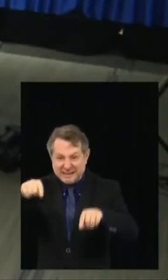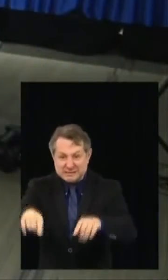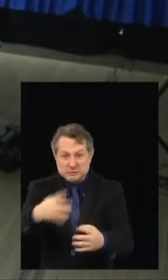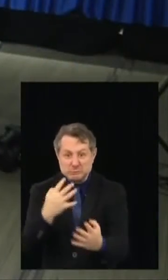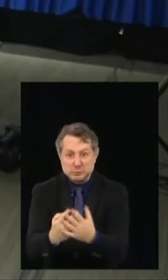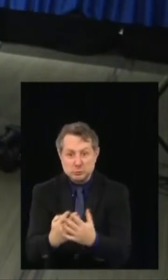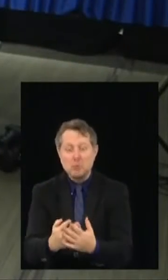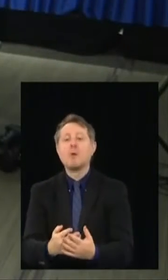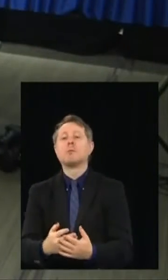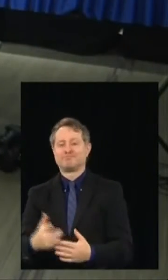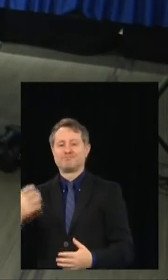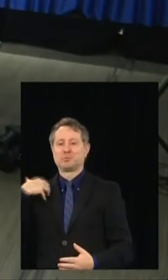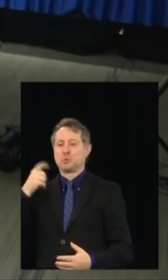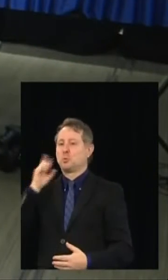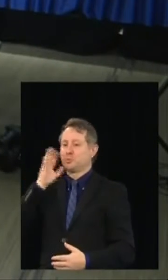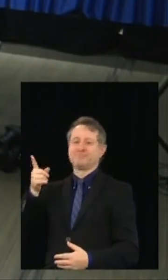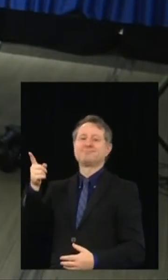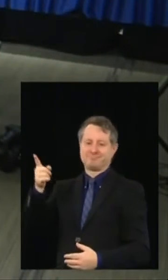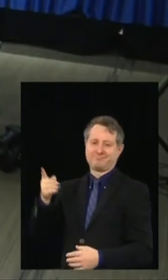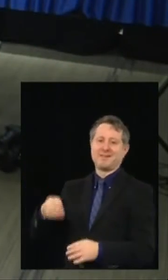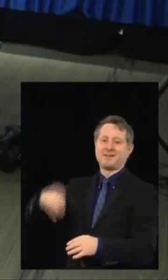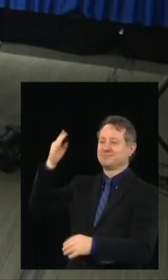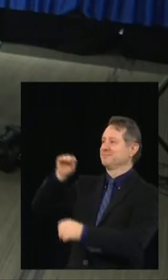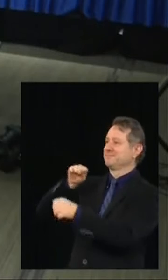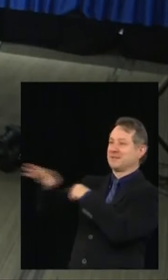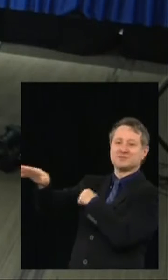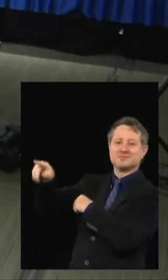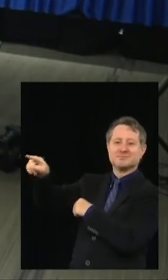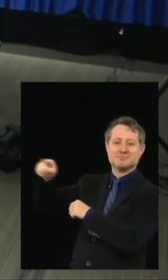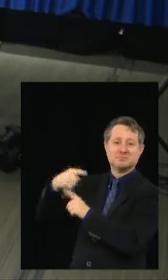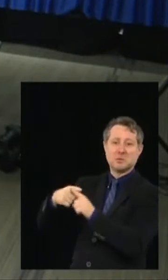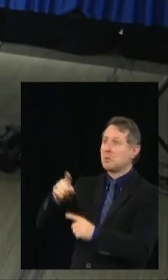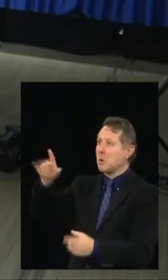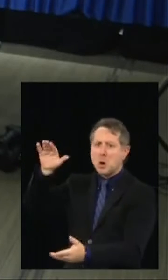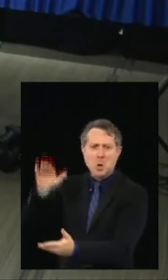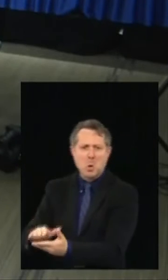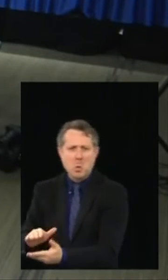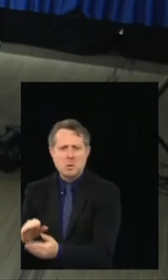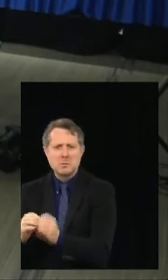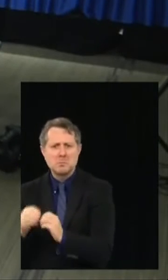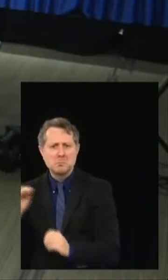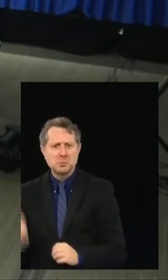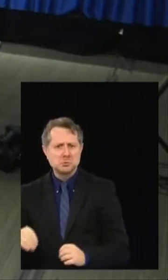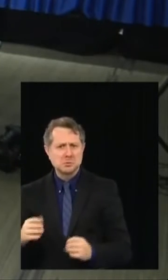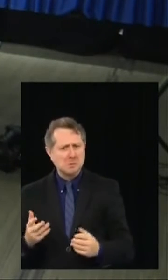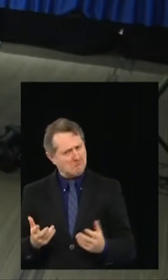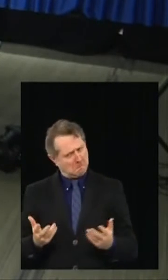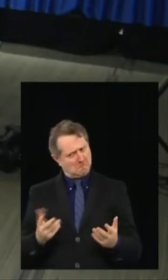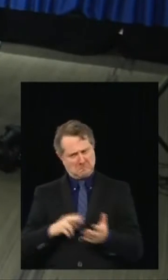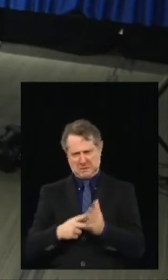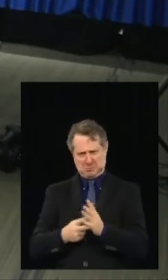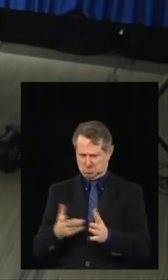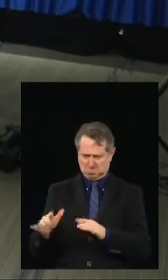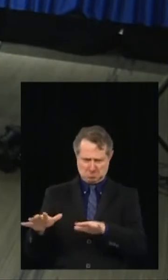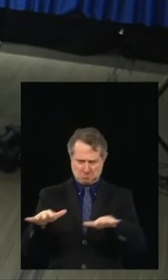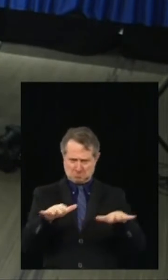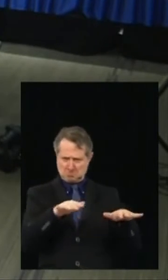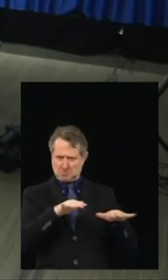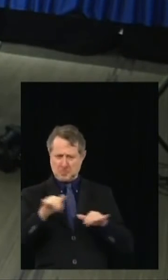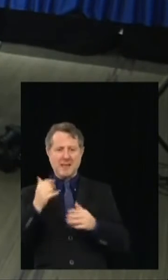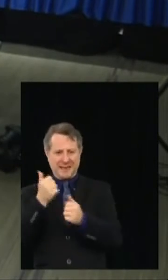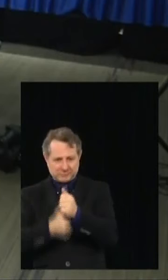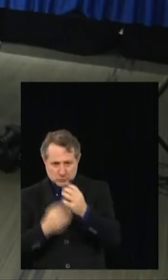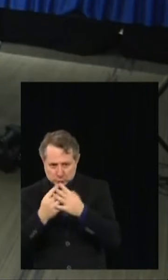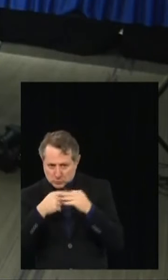infection rate. And we didn't see any deviations in those rates. It was uniform across the board. On Fort